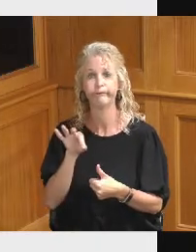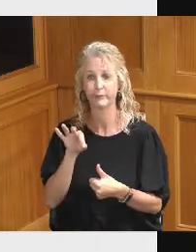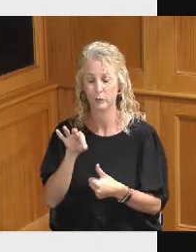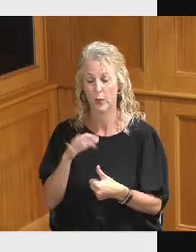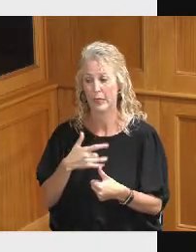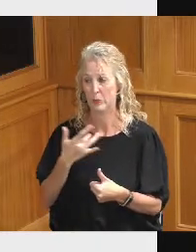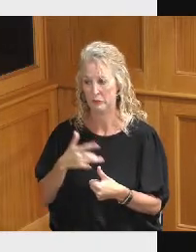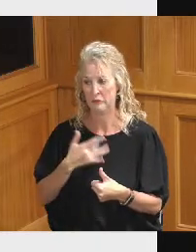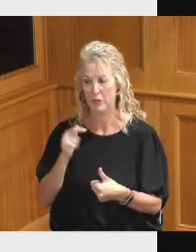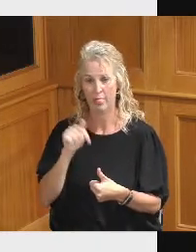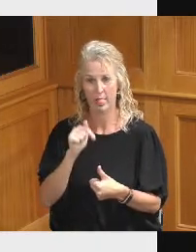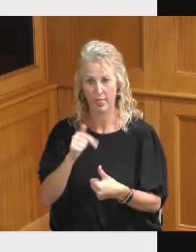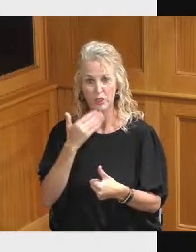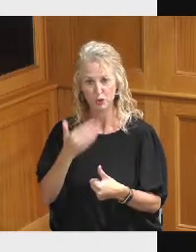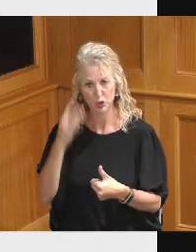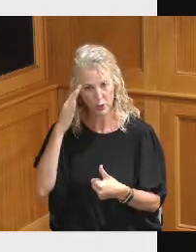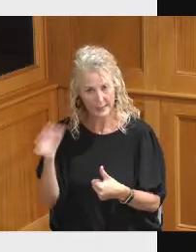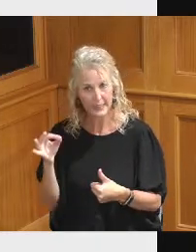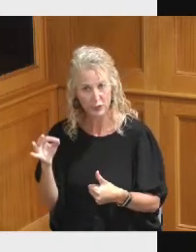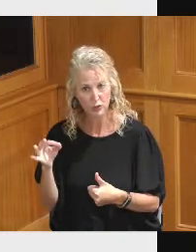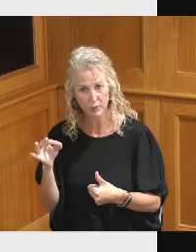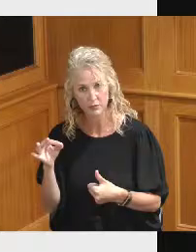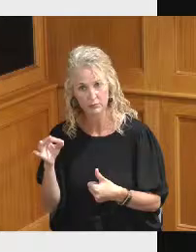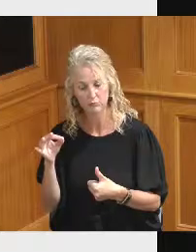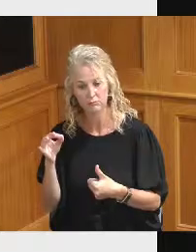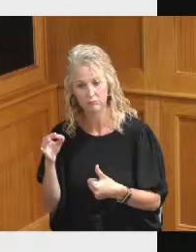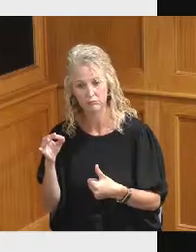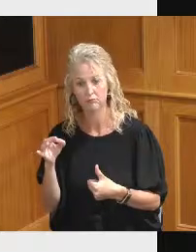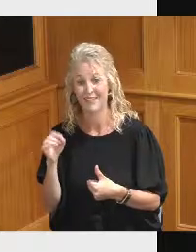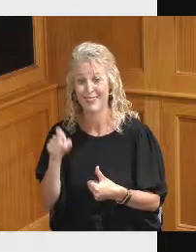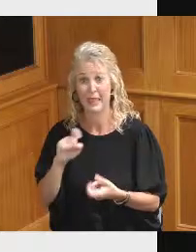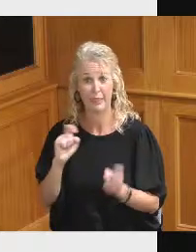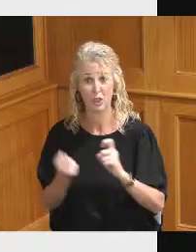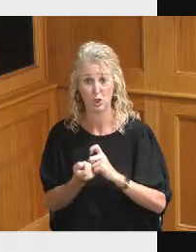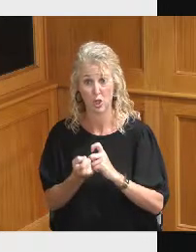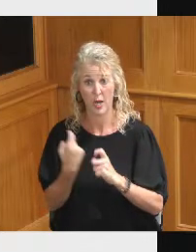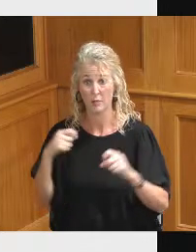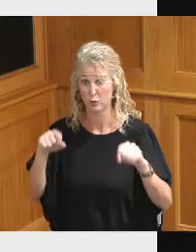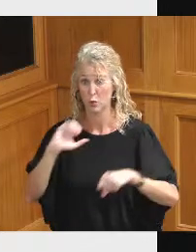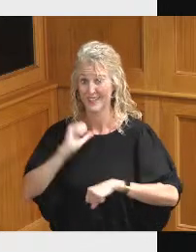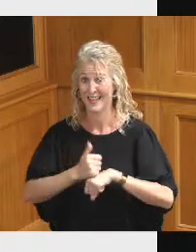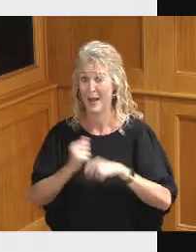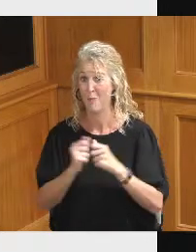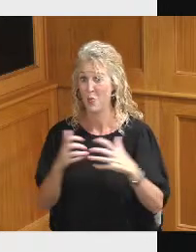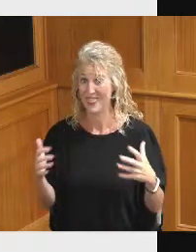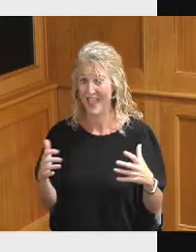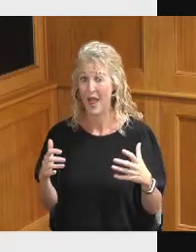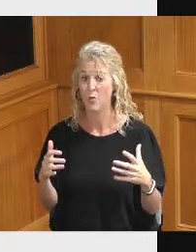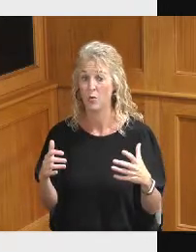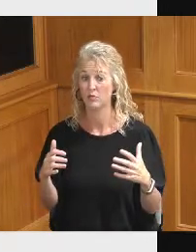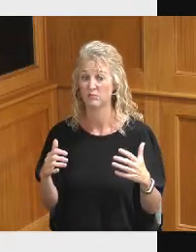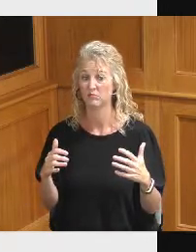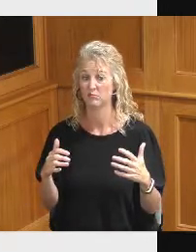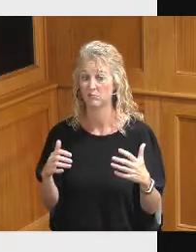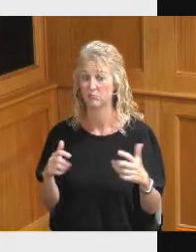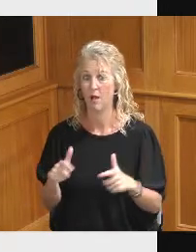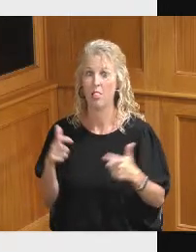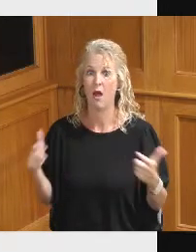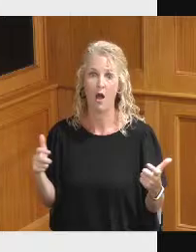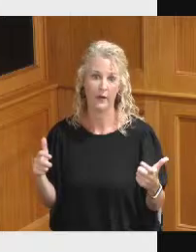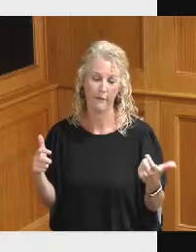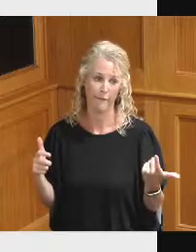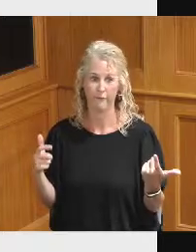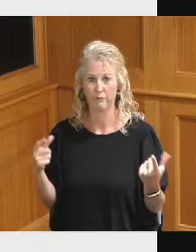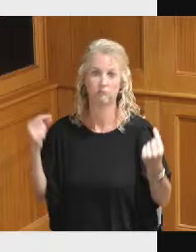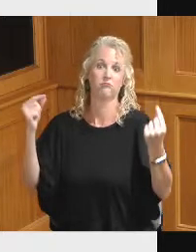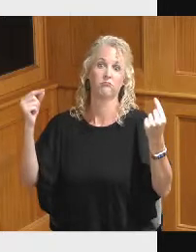very confident that we could make this change without really much additional resources or money,